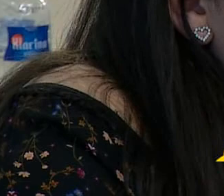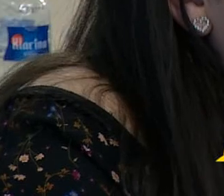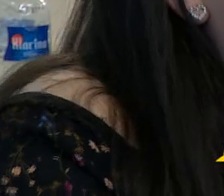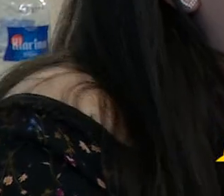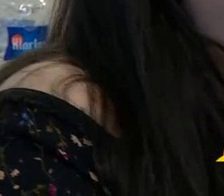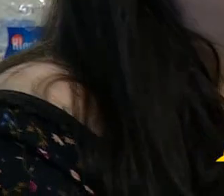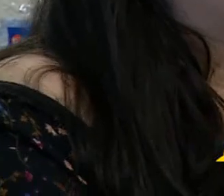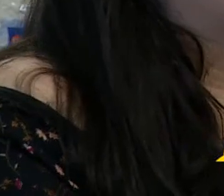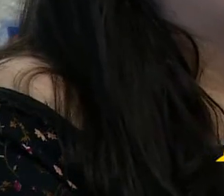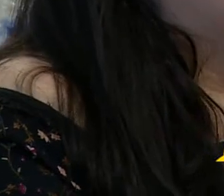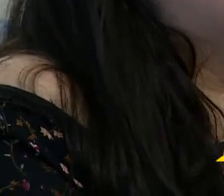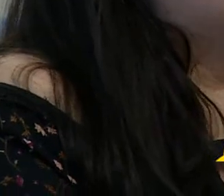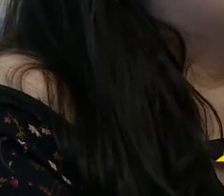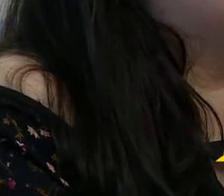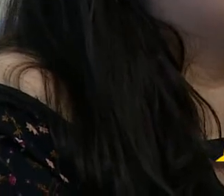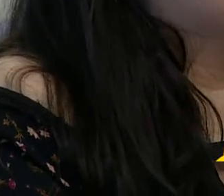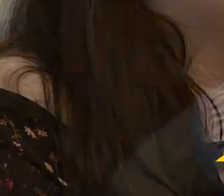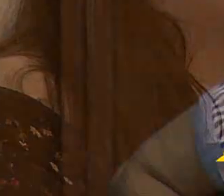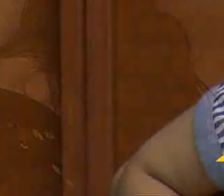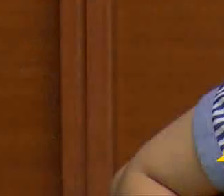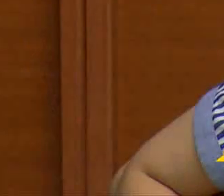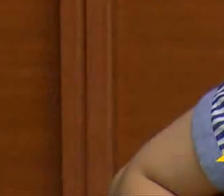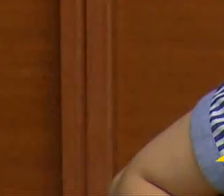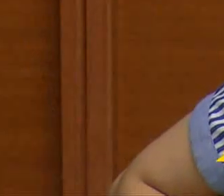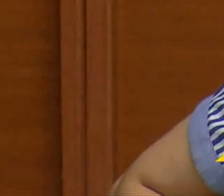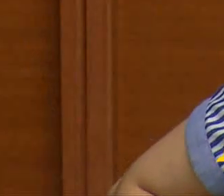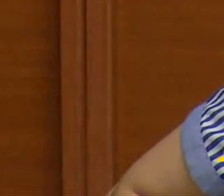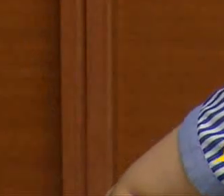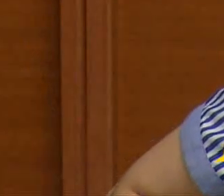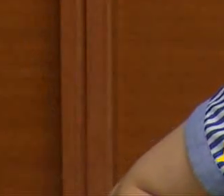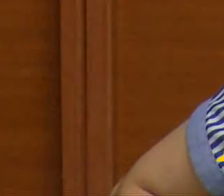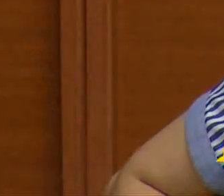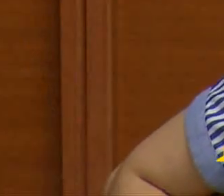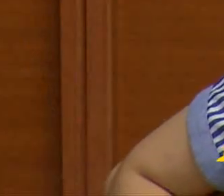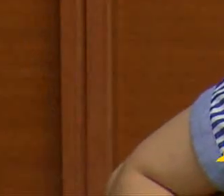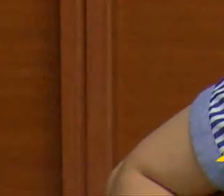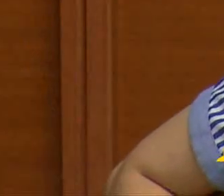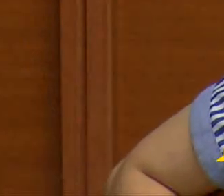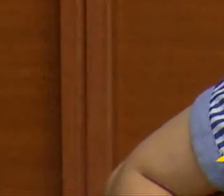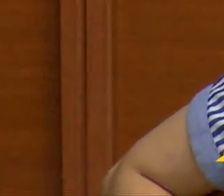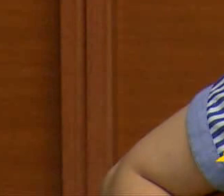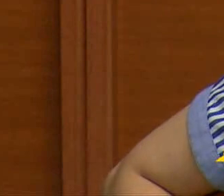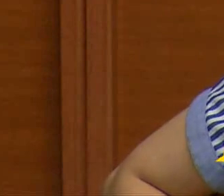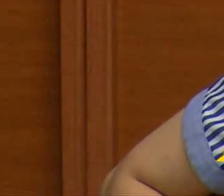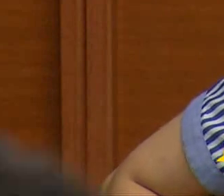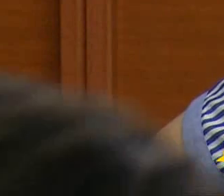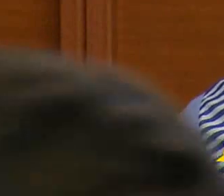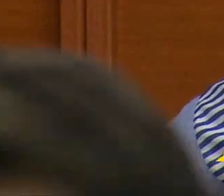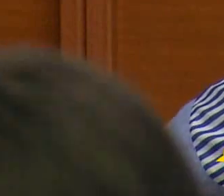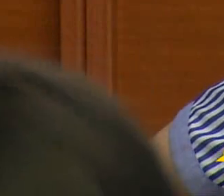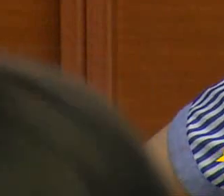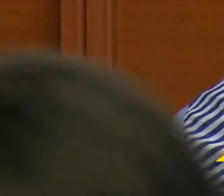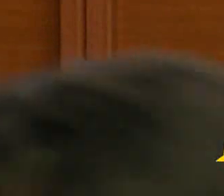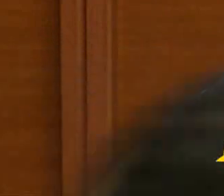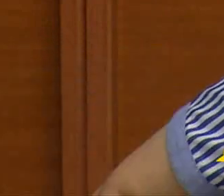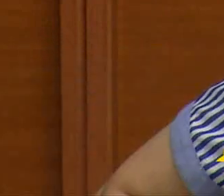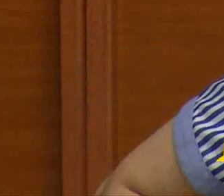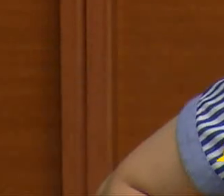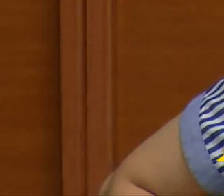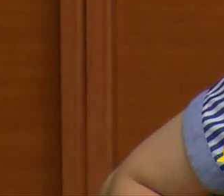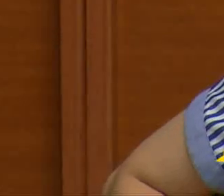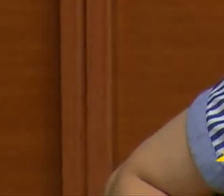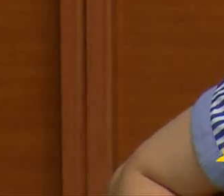When I woke up, the rain was pouring down. There were people standing